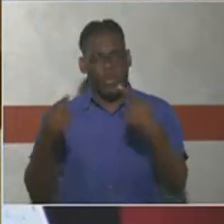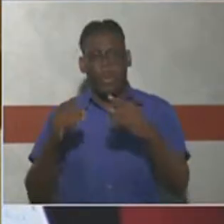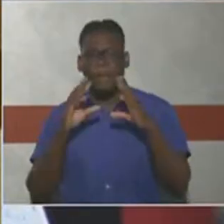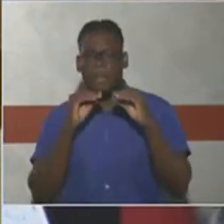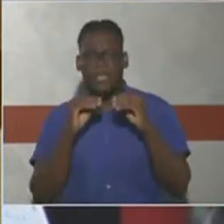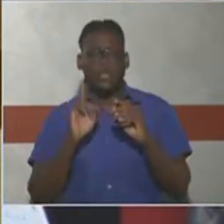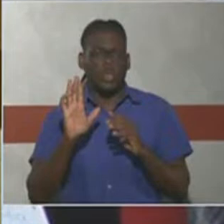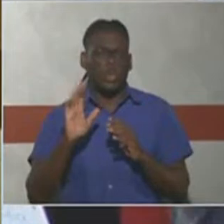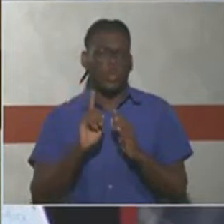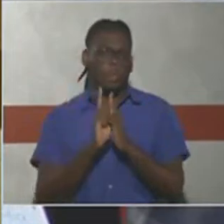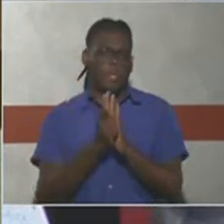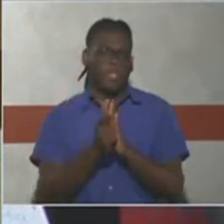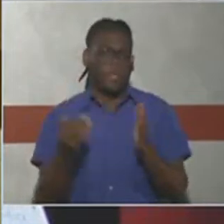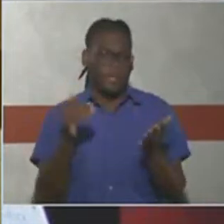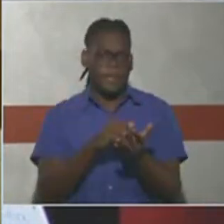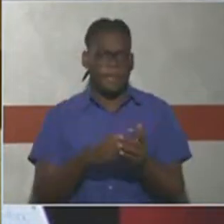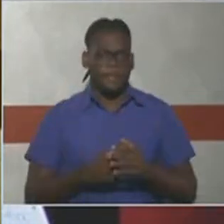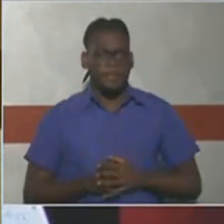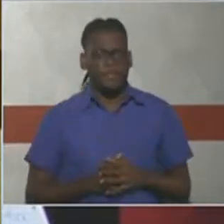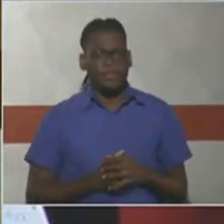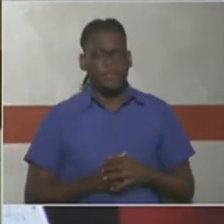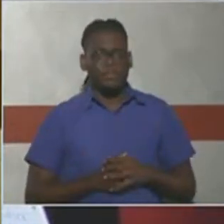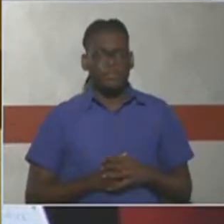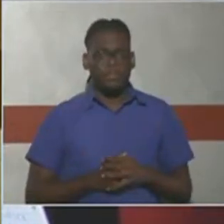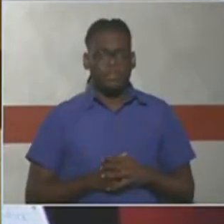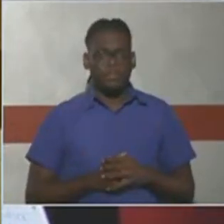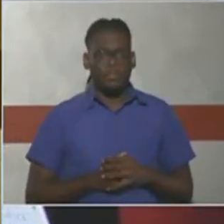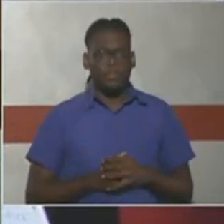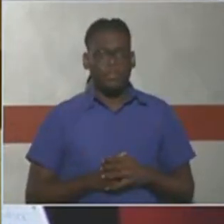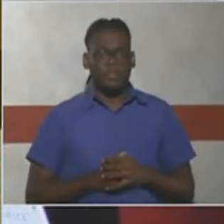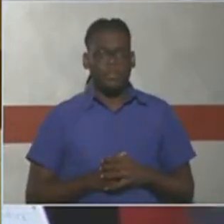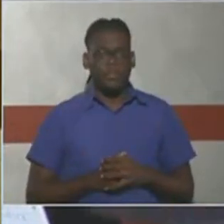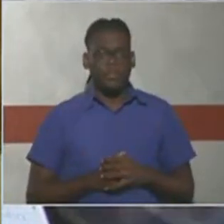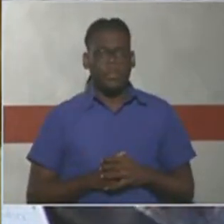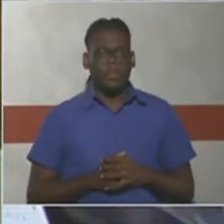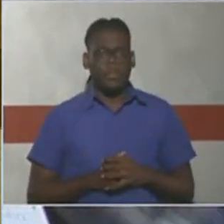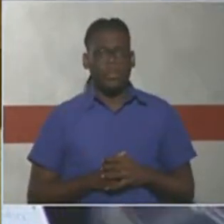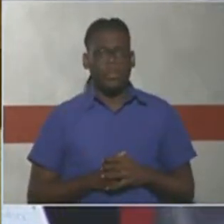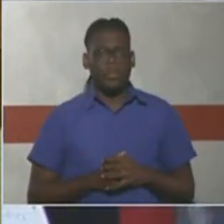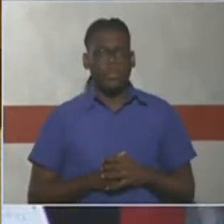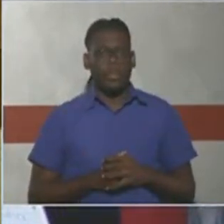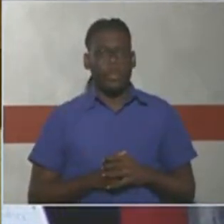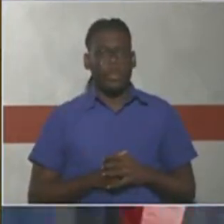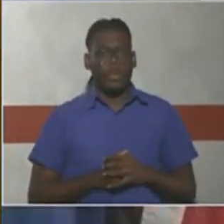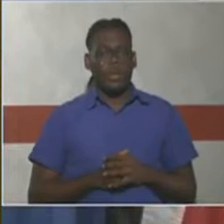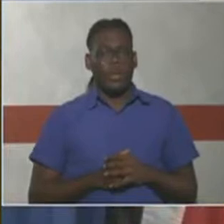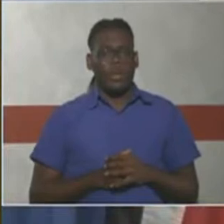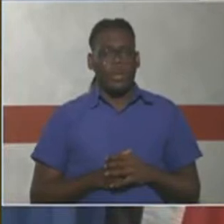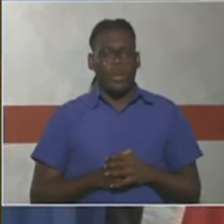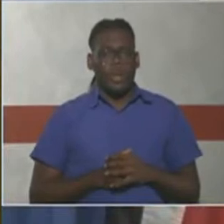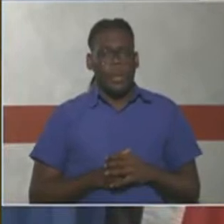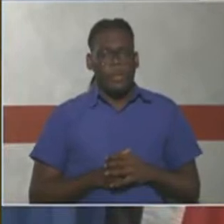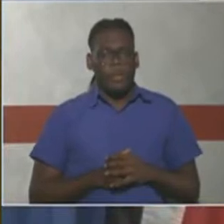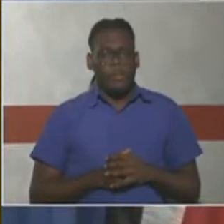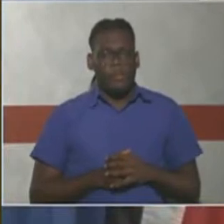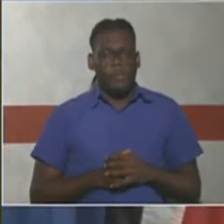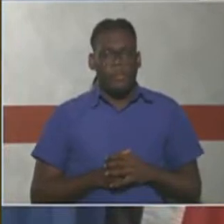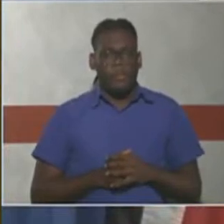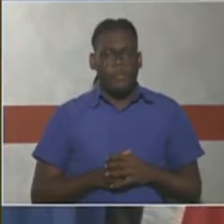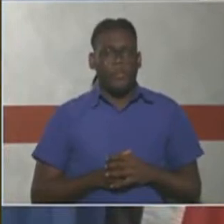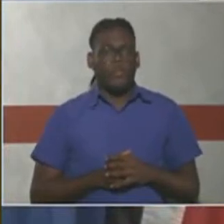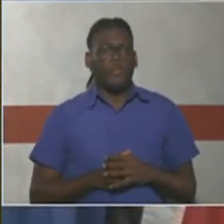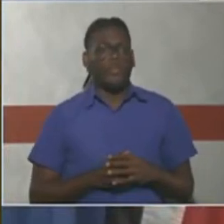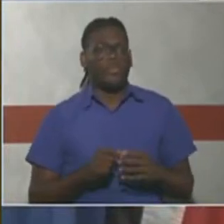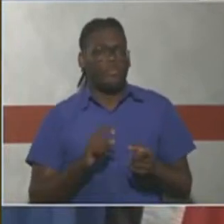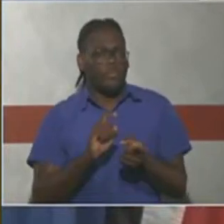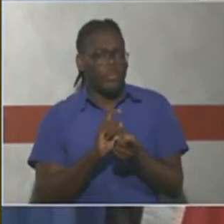days ahead, and it was related to the energy. Does that change that outlook that you gave? A little bit. Because